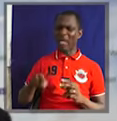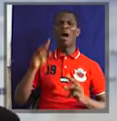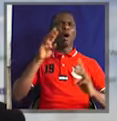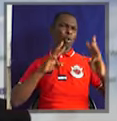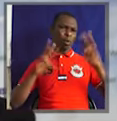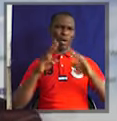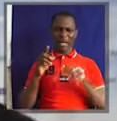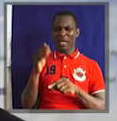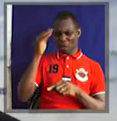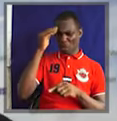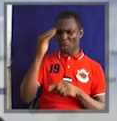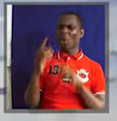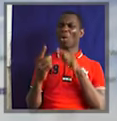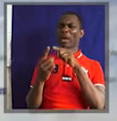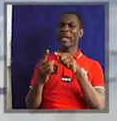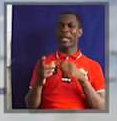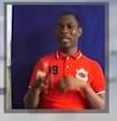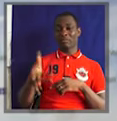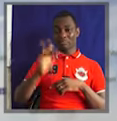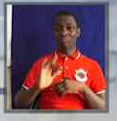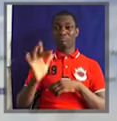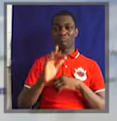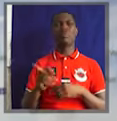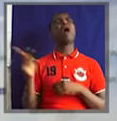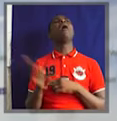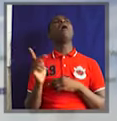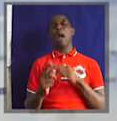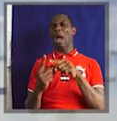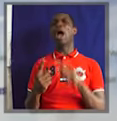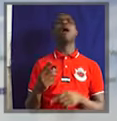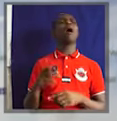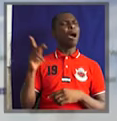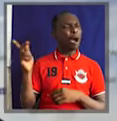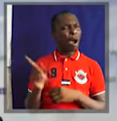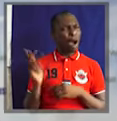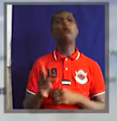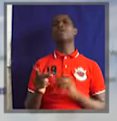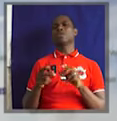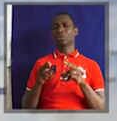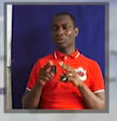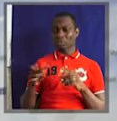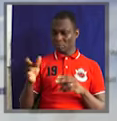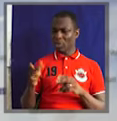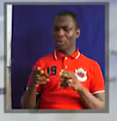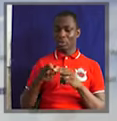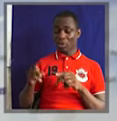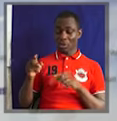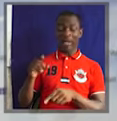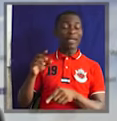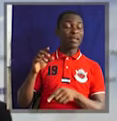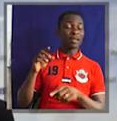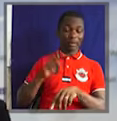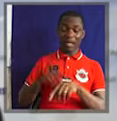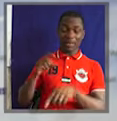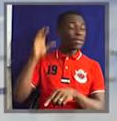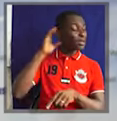nso se opani juda no opatronize prostitutes o sori ekope asha wo fo ma no omoda ti ababa wa